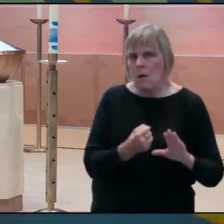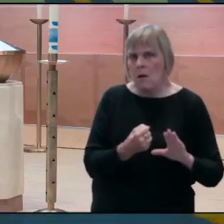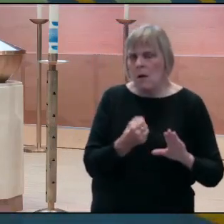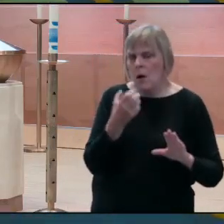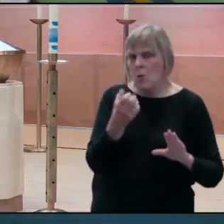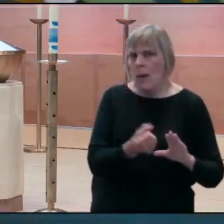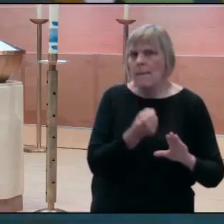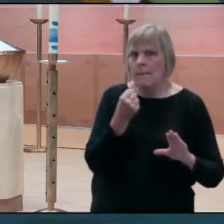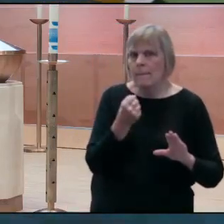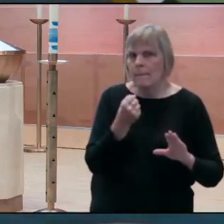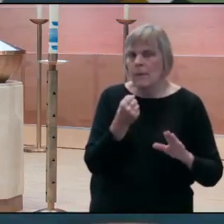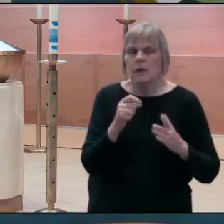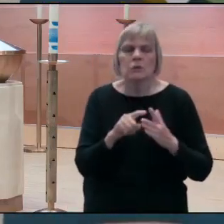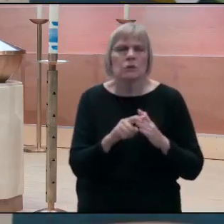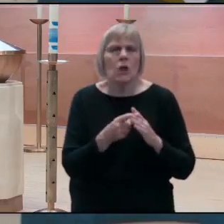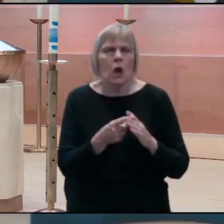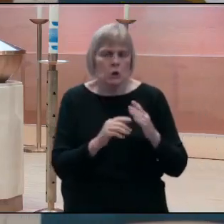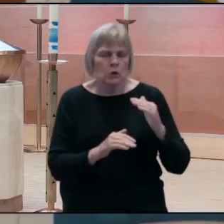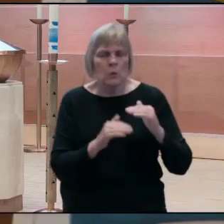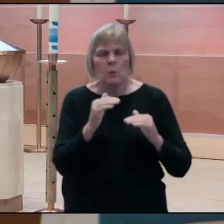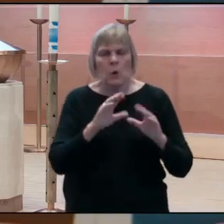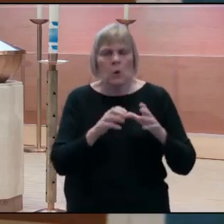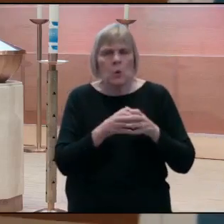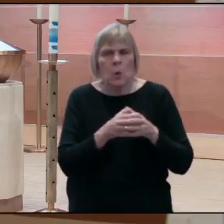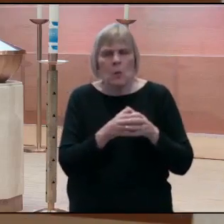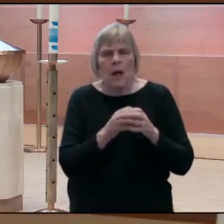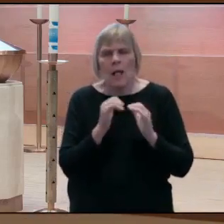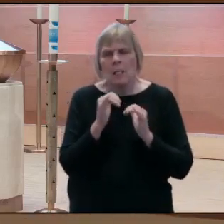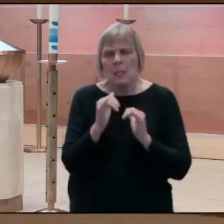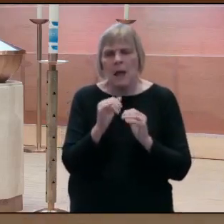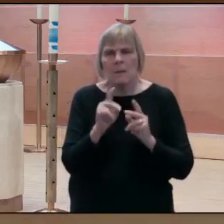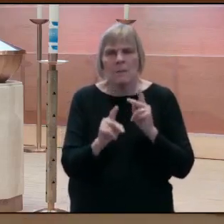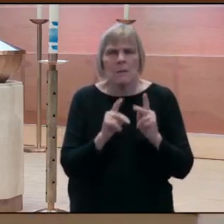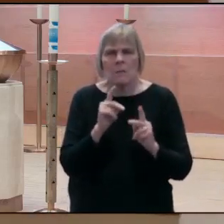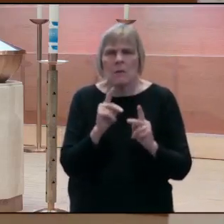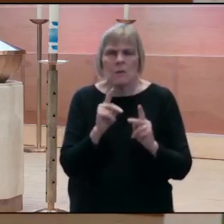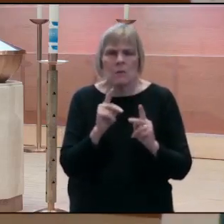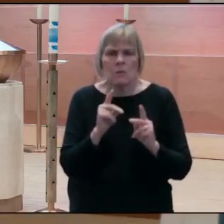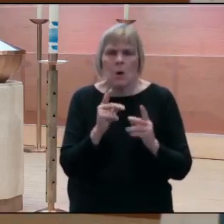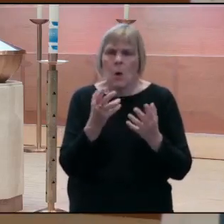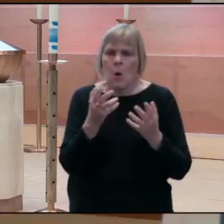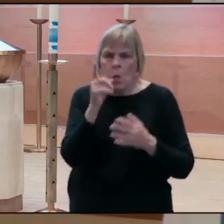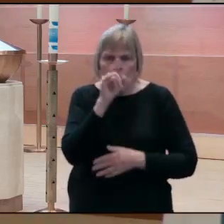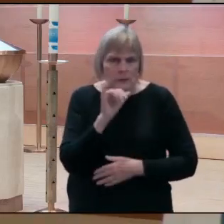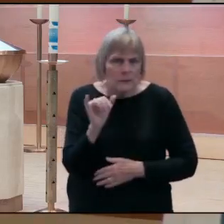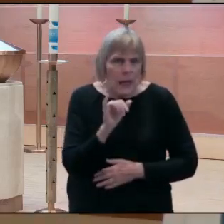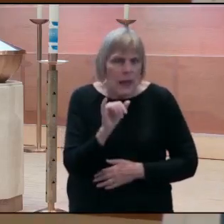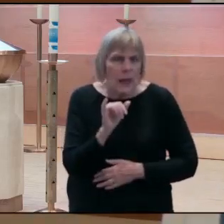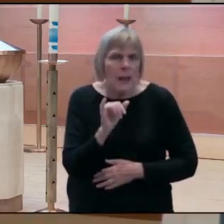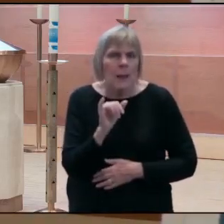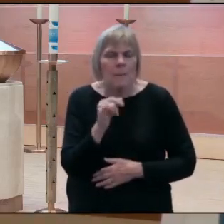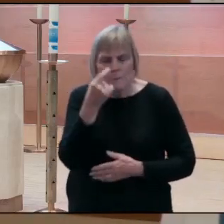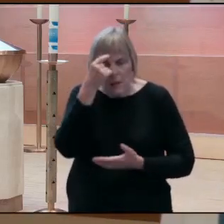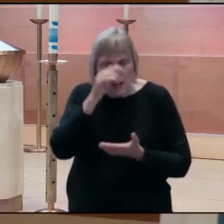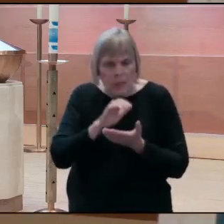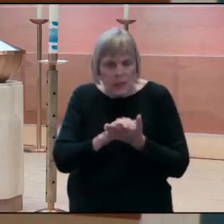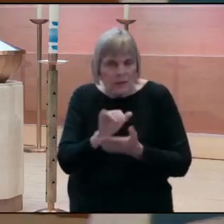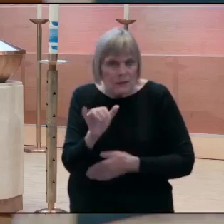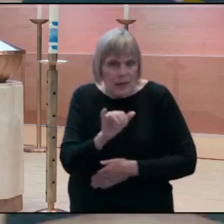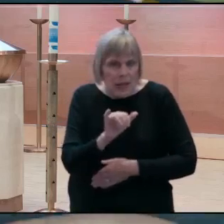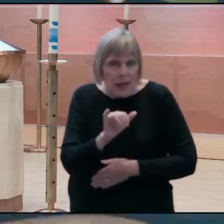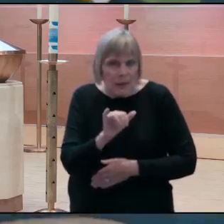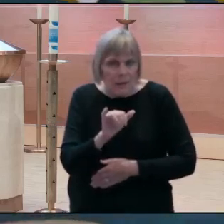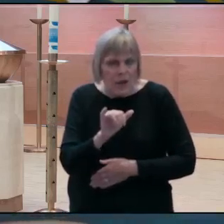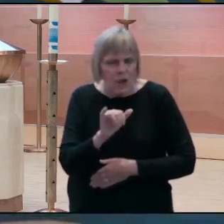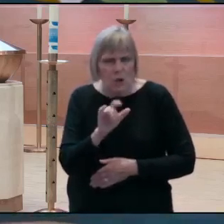The reality is, you start to just build a group of like-minded people who all look the same, behave the same, believe the same thing, and if